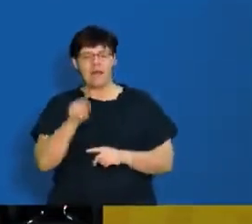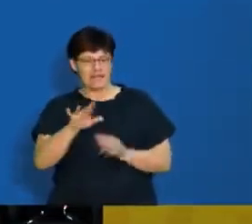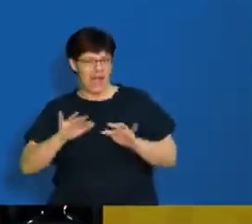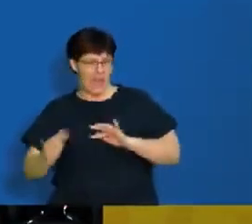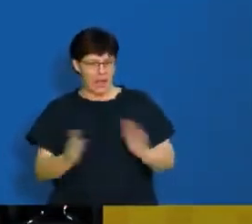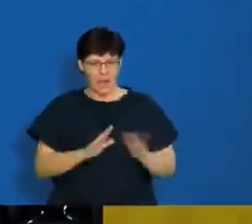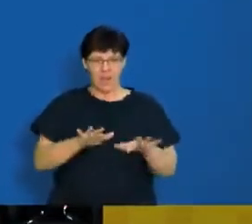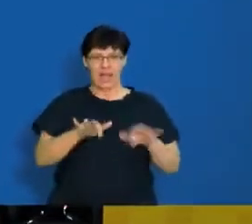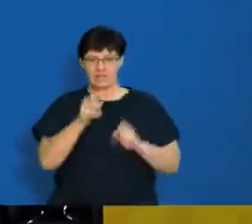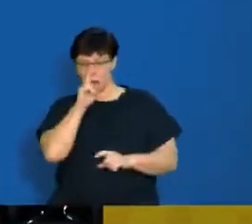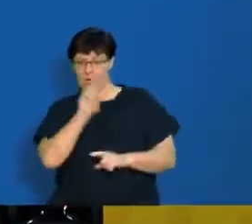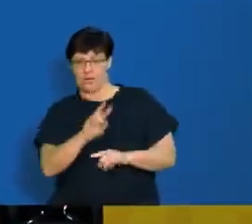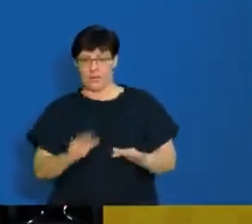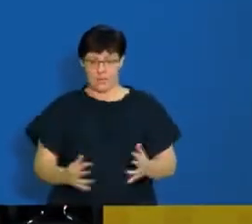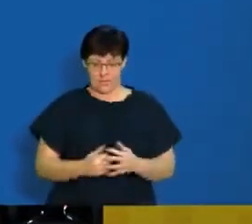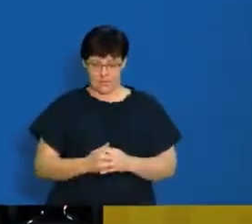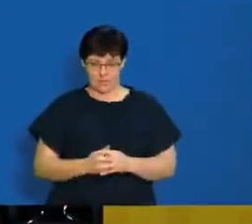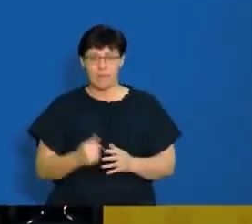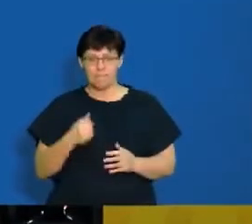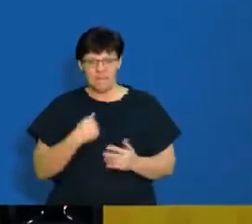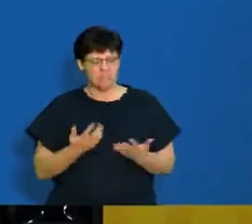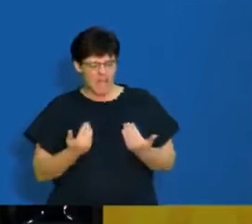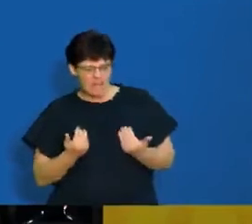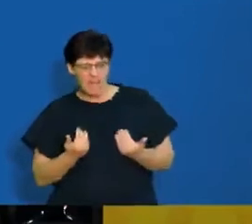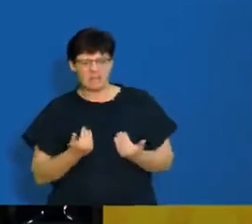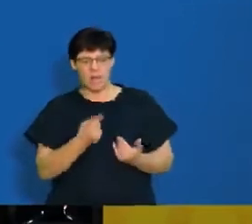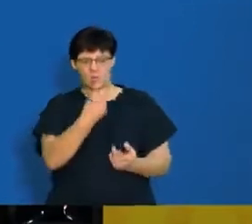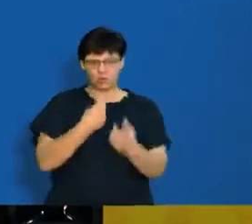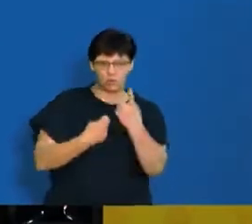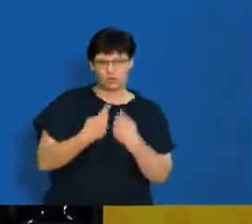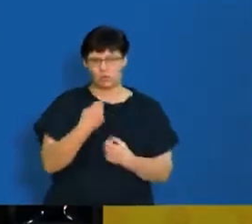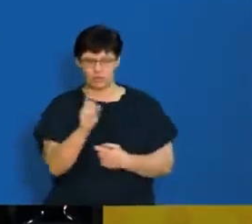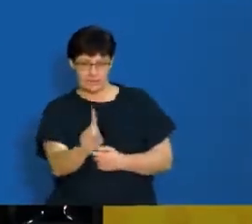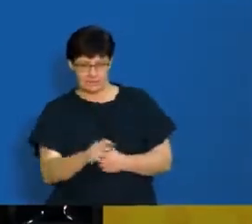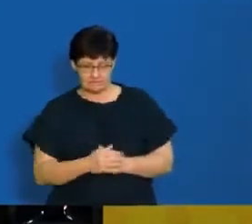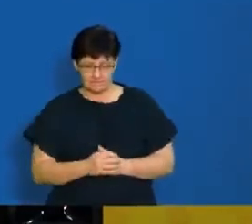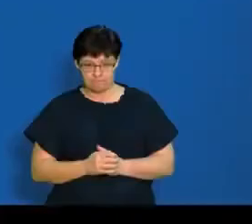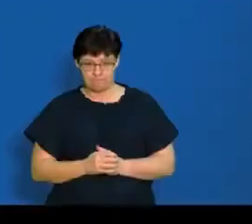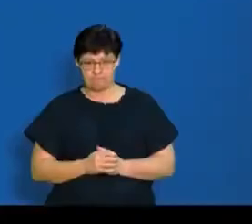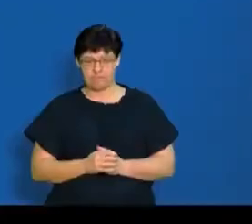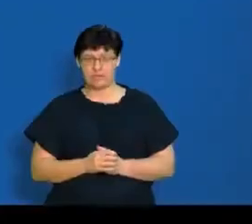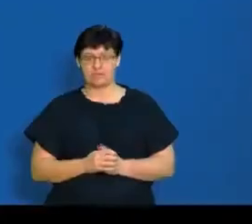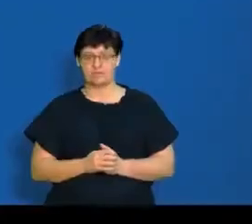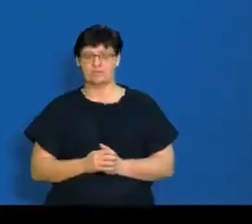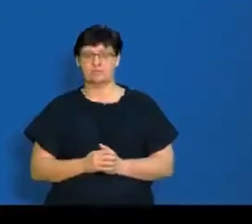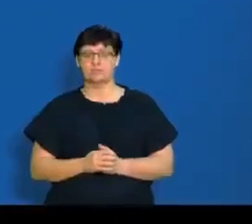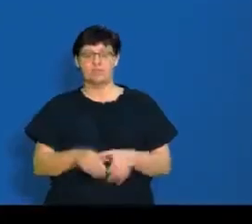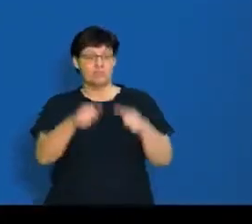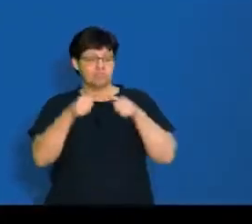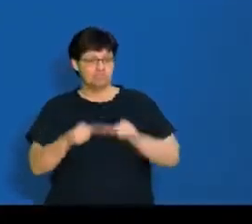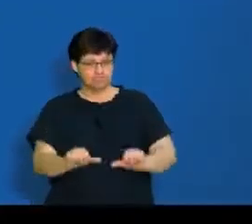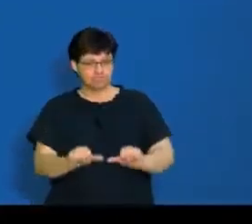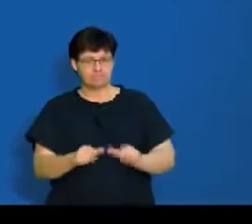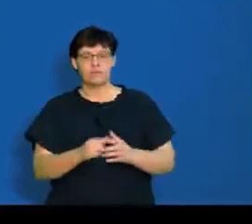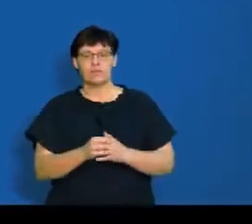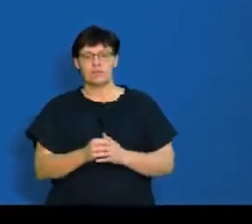your exam is going to look and what type of questions you're likely to get. Okay. And then you will be disadvantaged